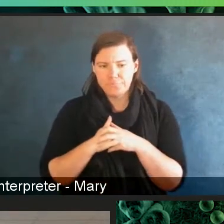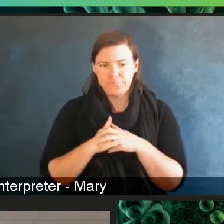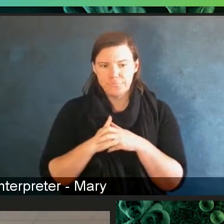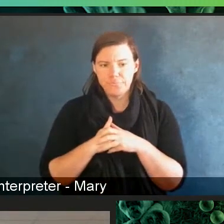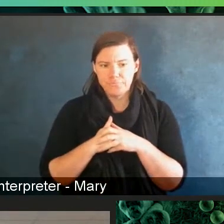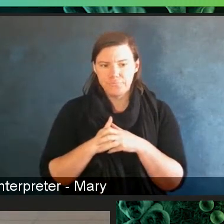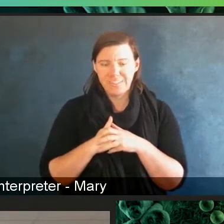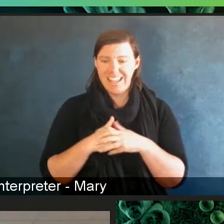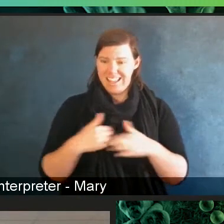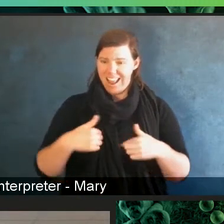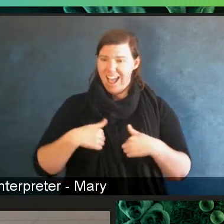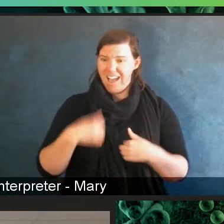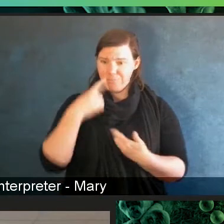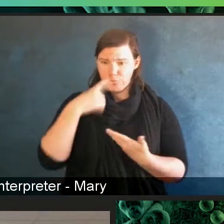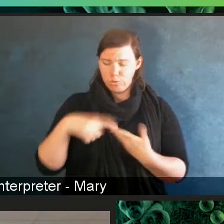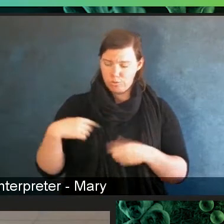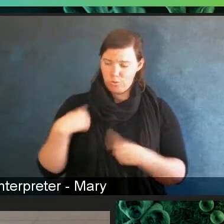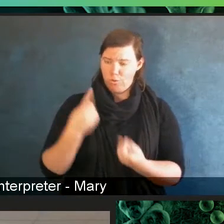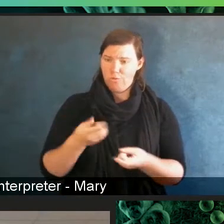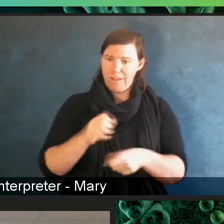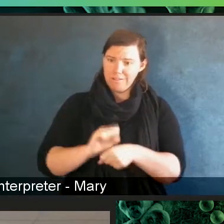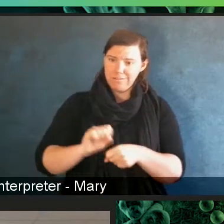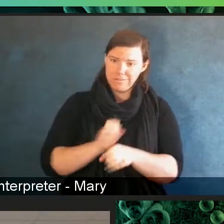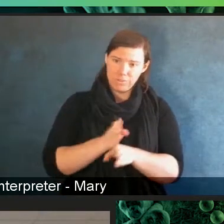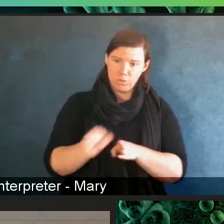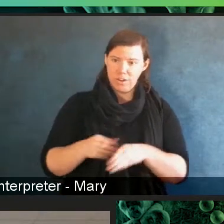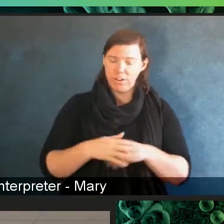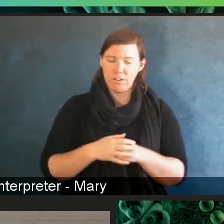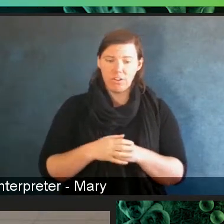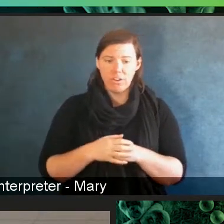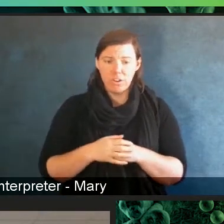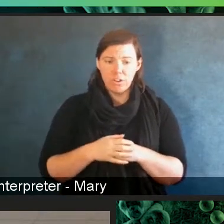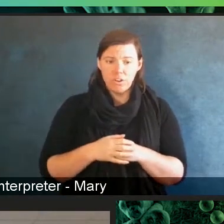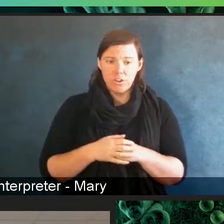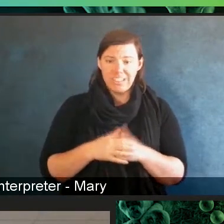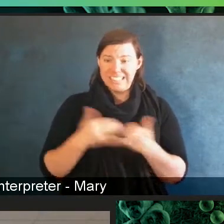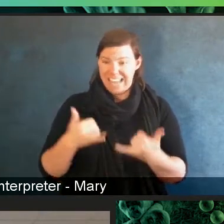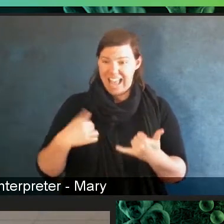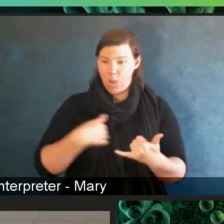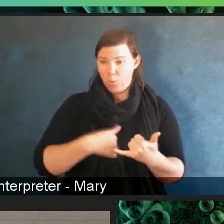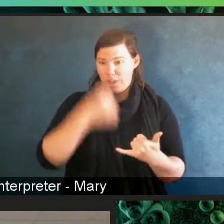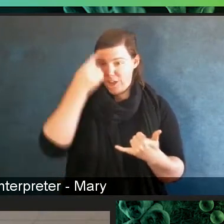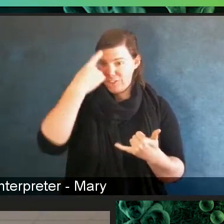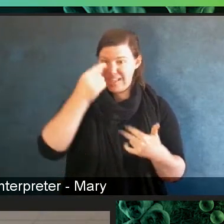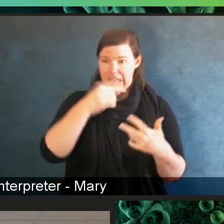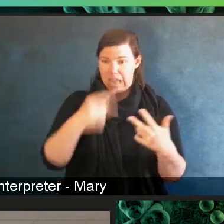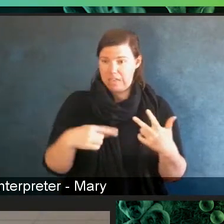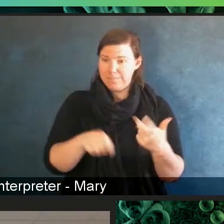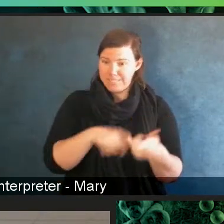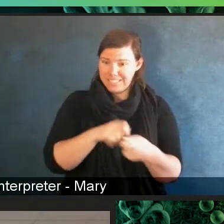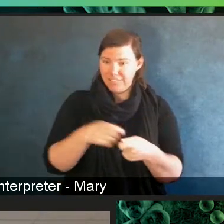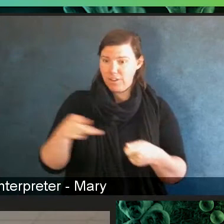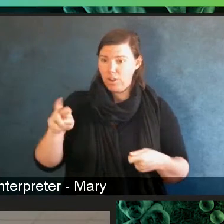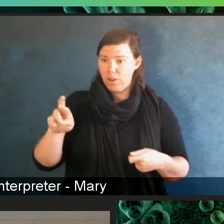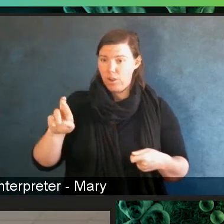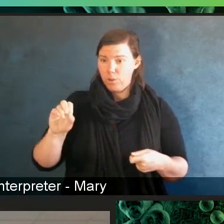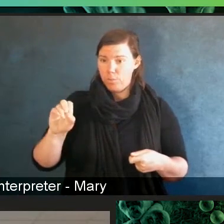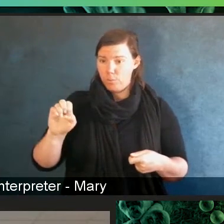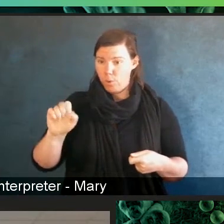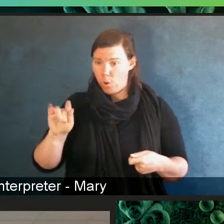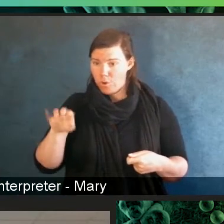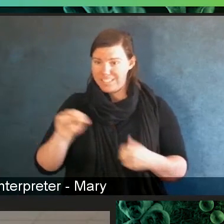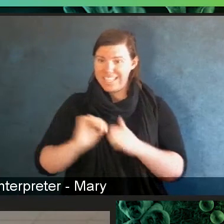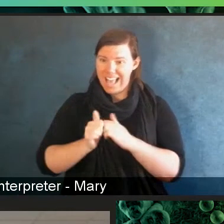understand so many more of the proteins that are driving cancer. And now, excuse me, now it's a process of trying to understand